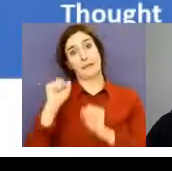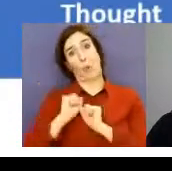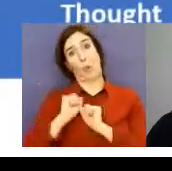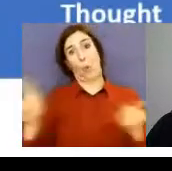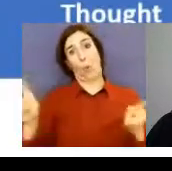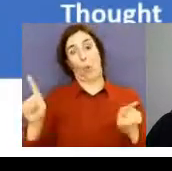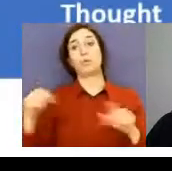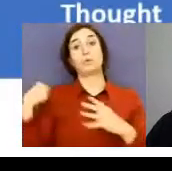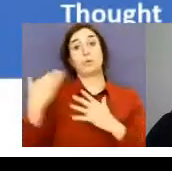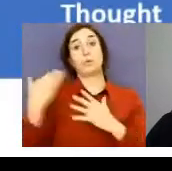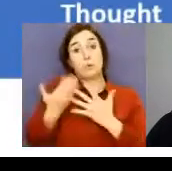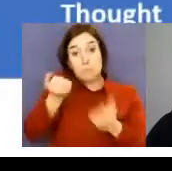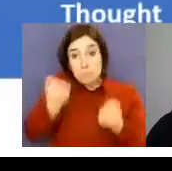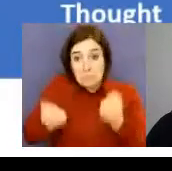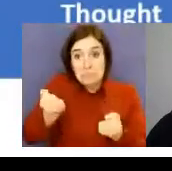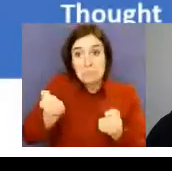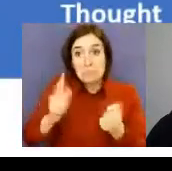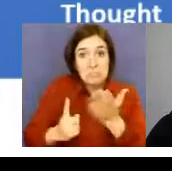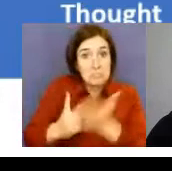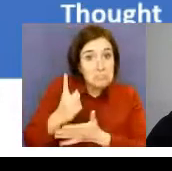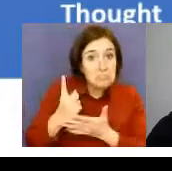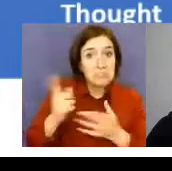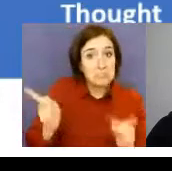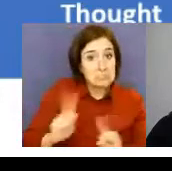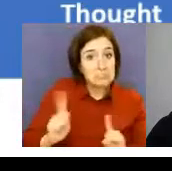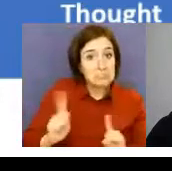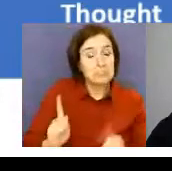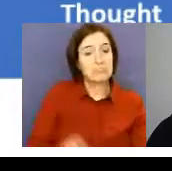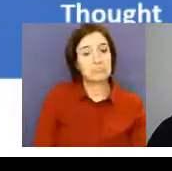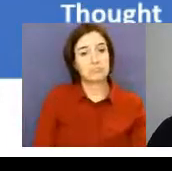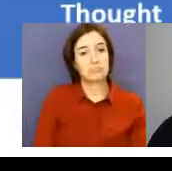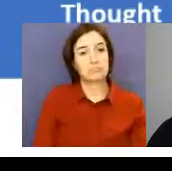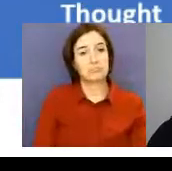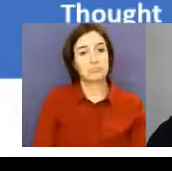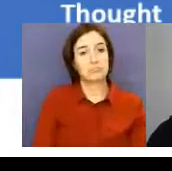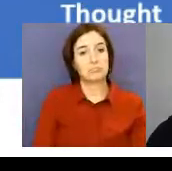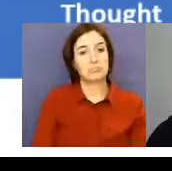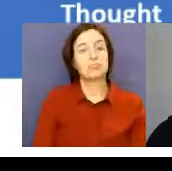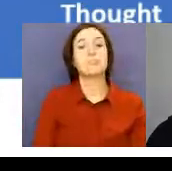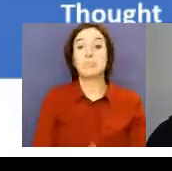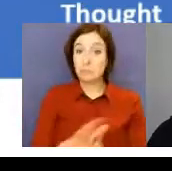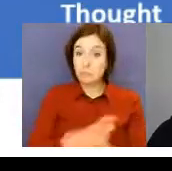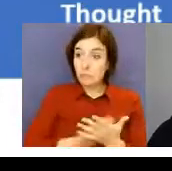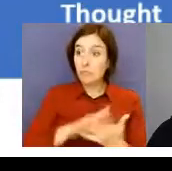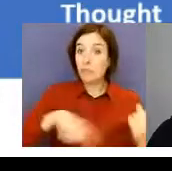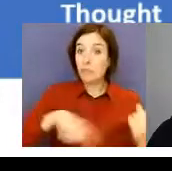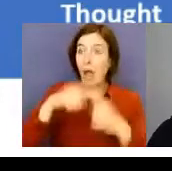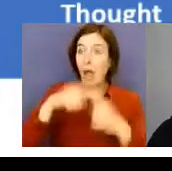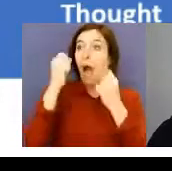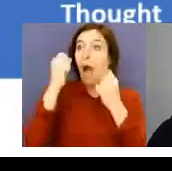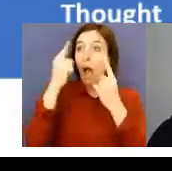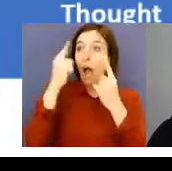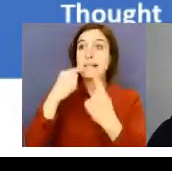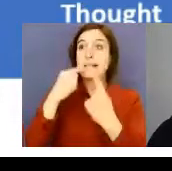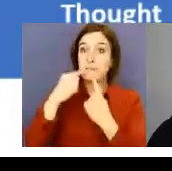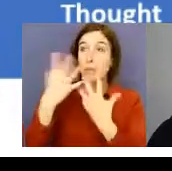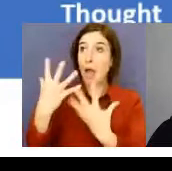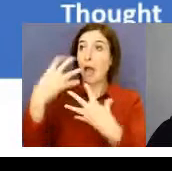action taken as a result of the campaign. So you can see that there was a high understanding of the message and a good level